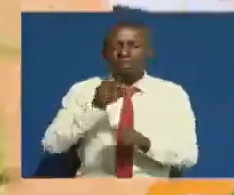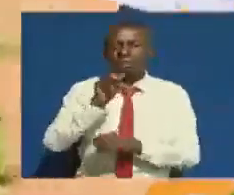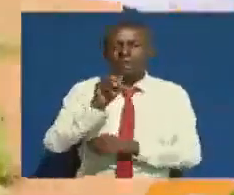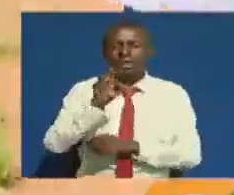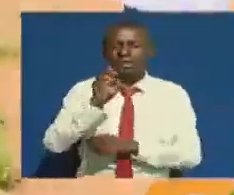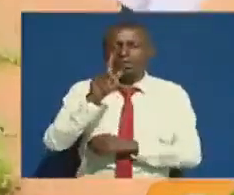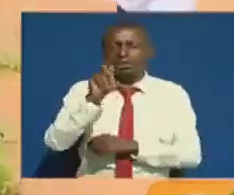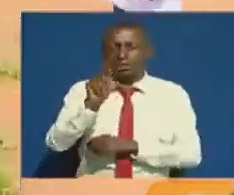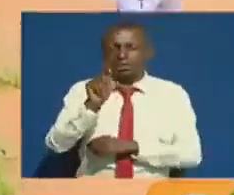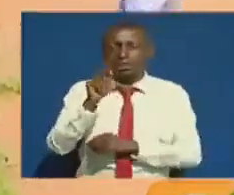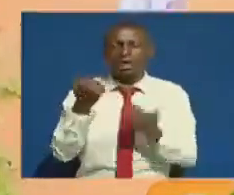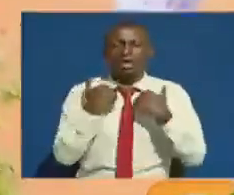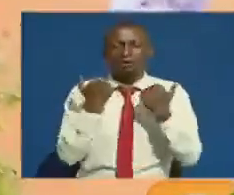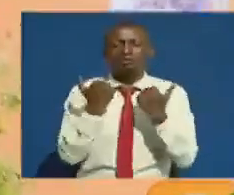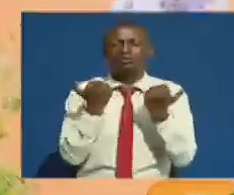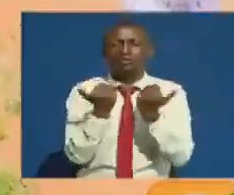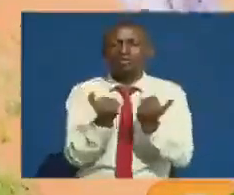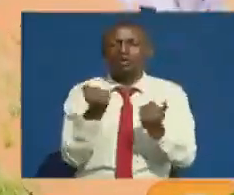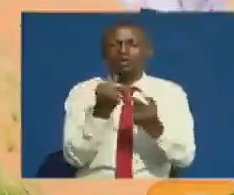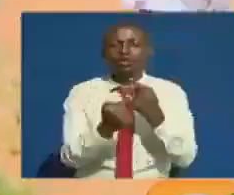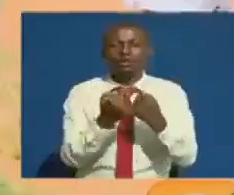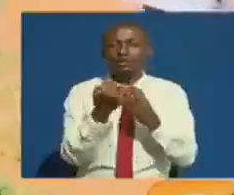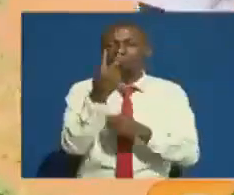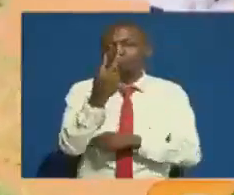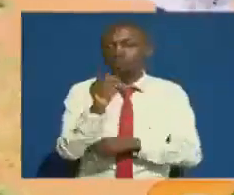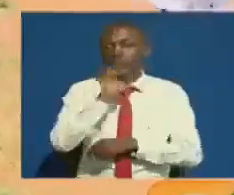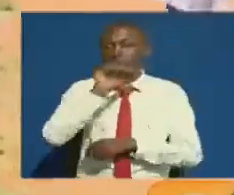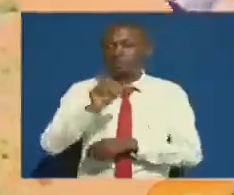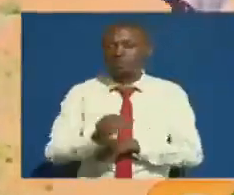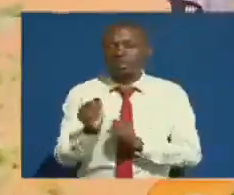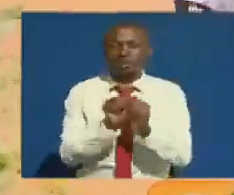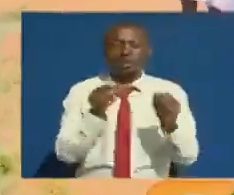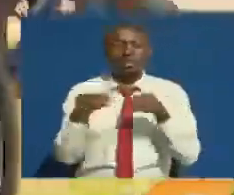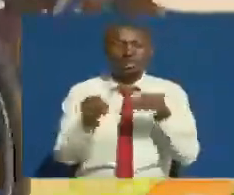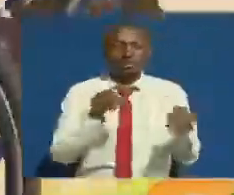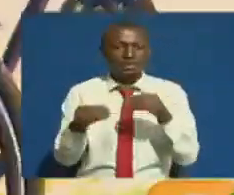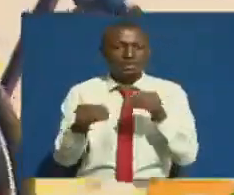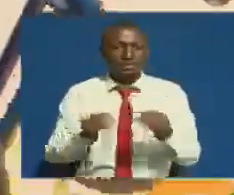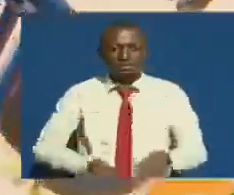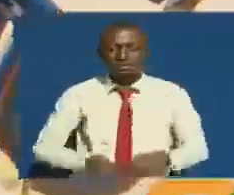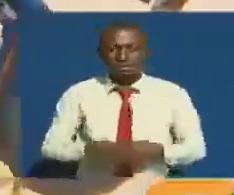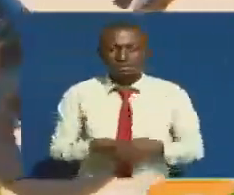Salayan is the mother to a 20-year-old son who is living with disability.